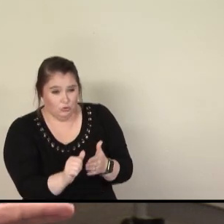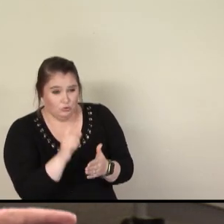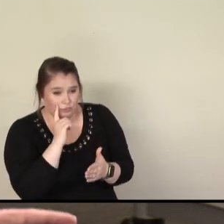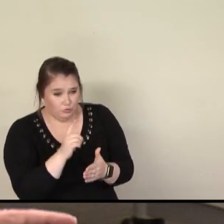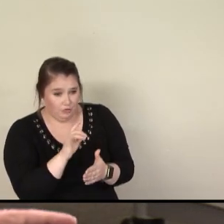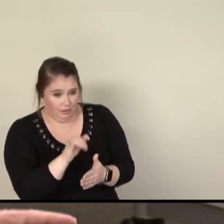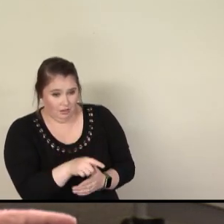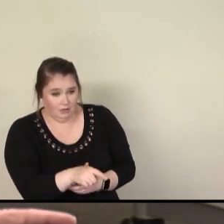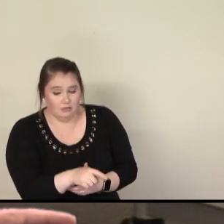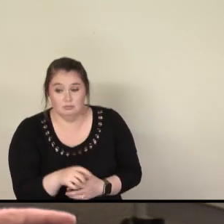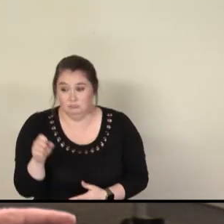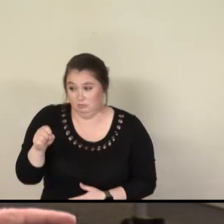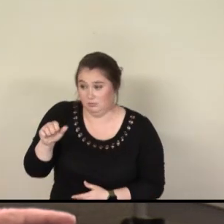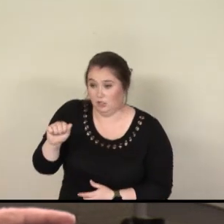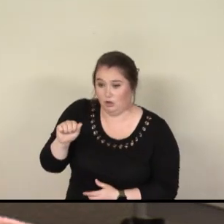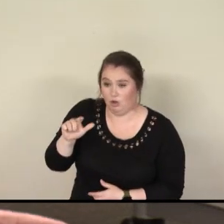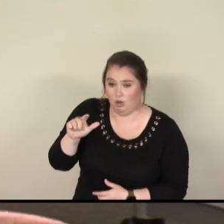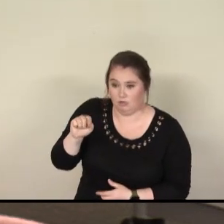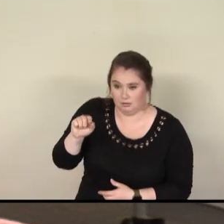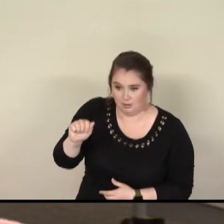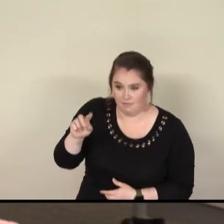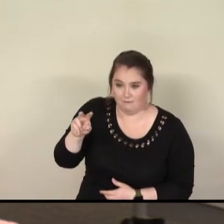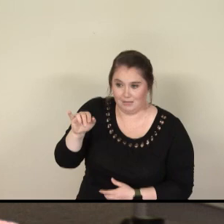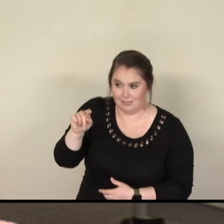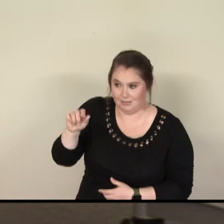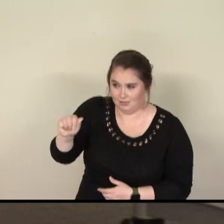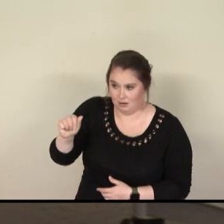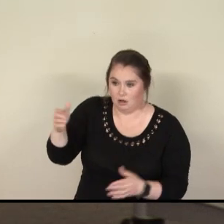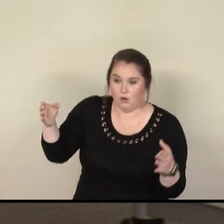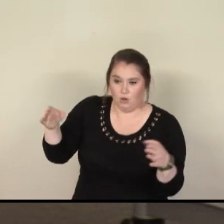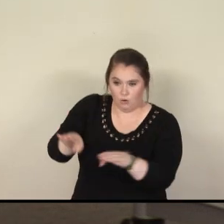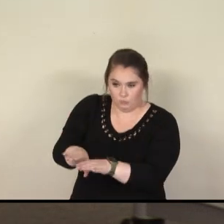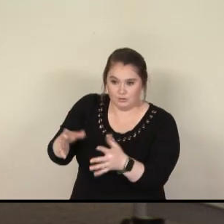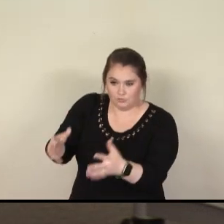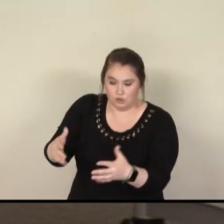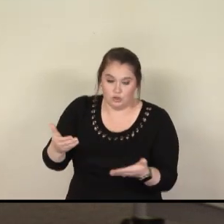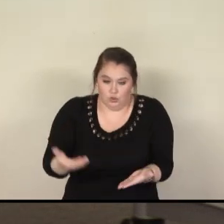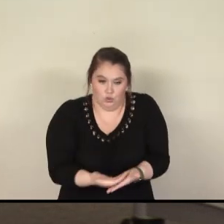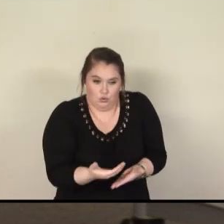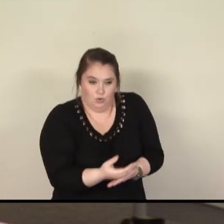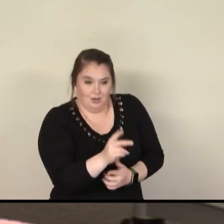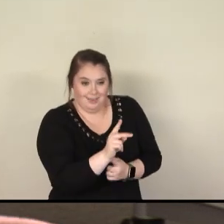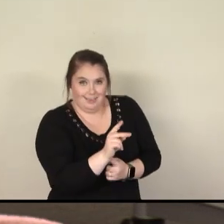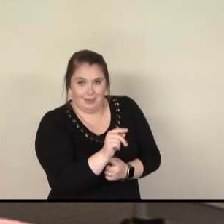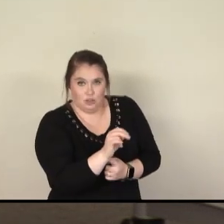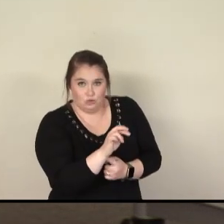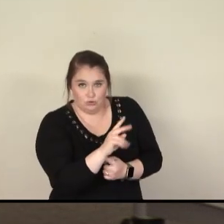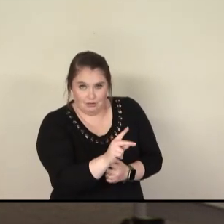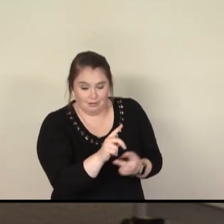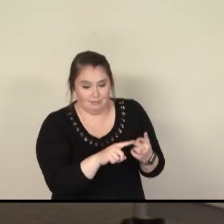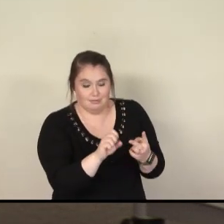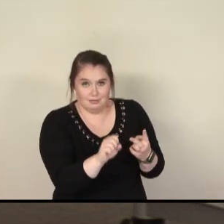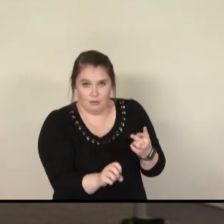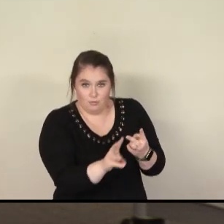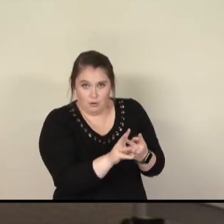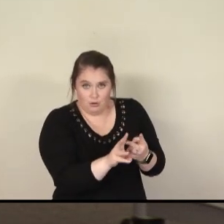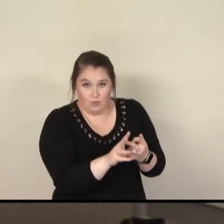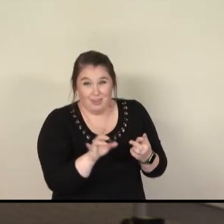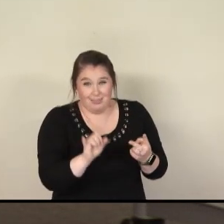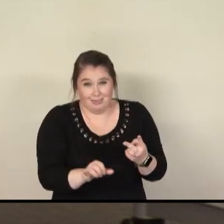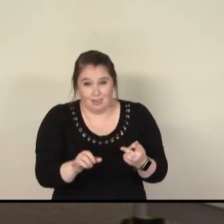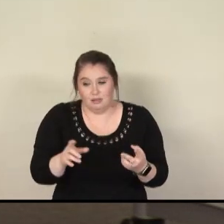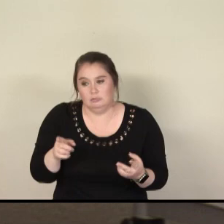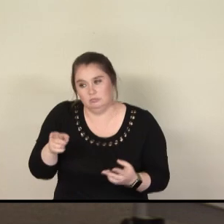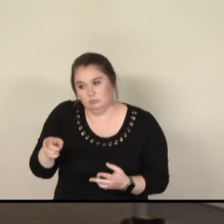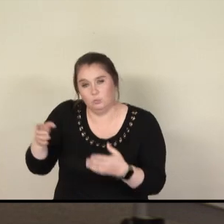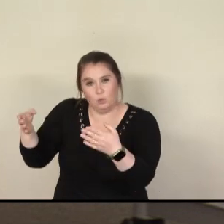Yes, and we'll be taking Alta Vista offline when we open the new Kendrick in South Waco. So those are things that you do to get